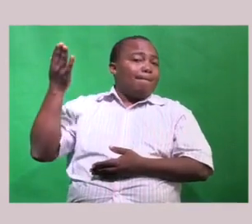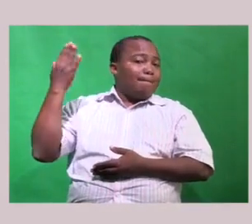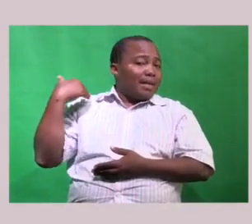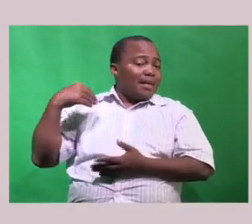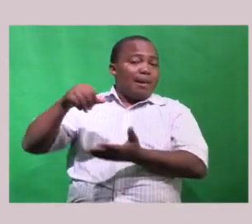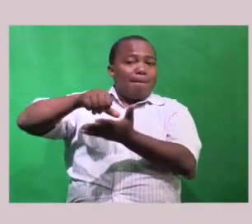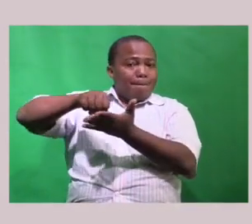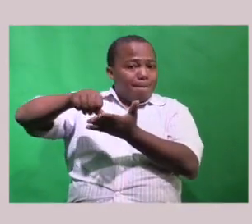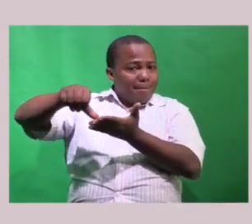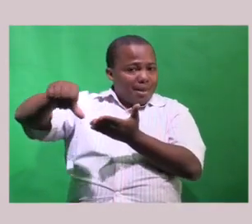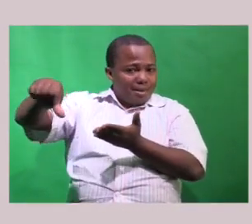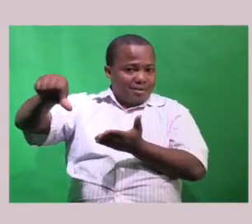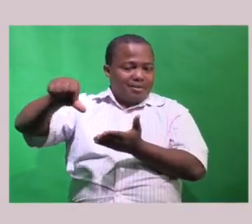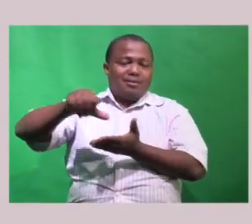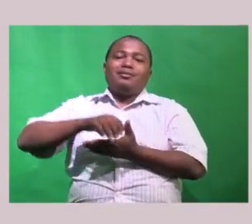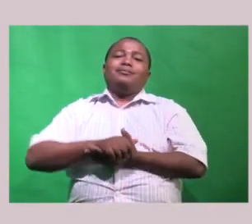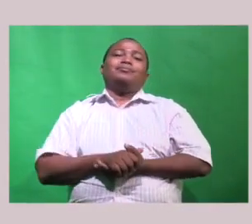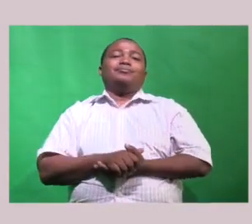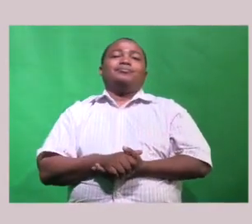prepaid